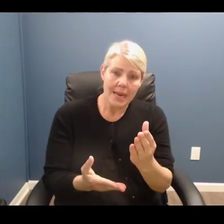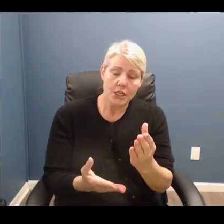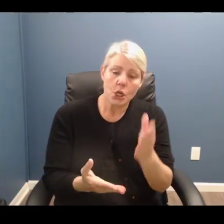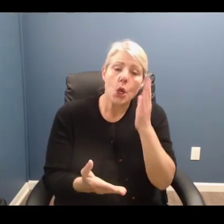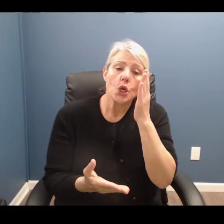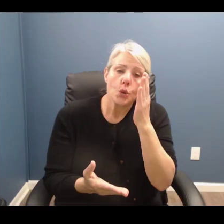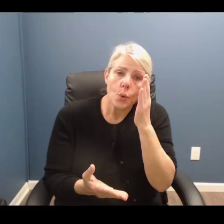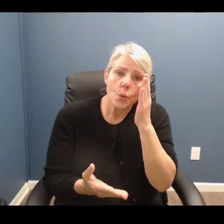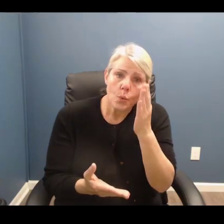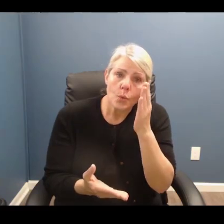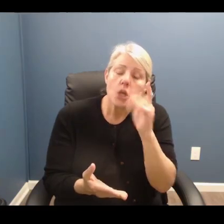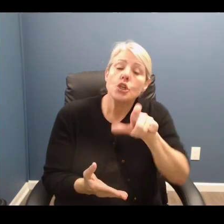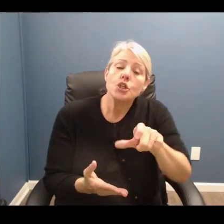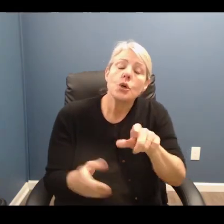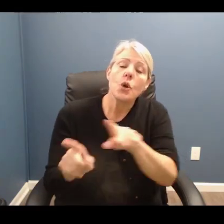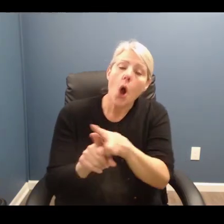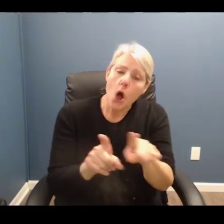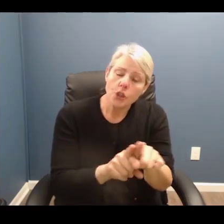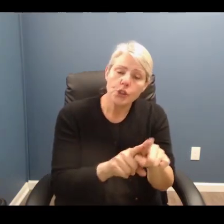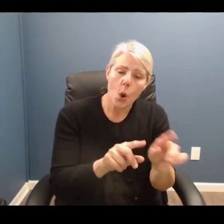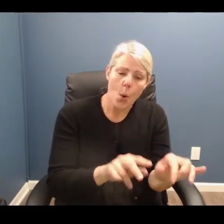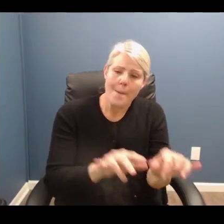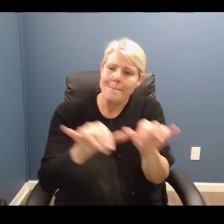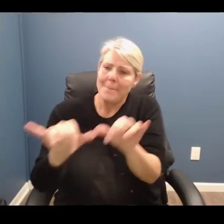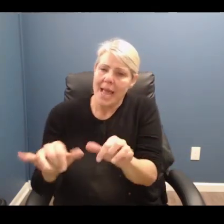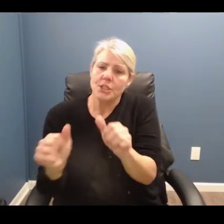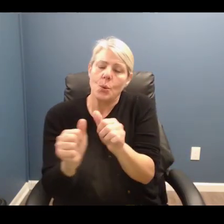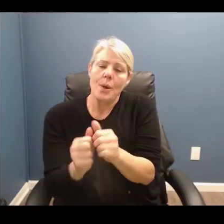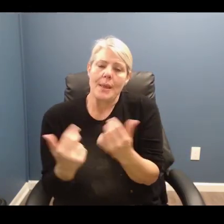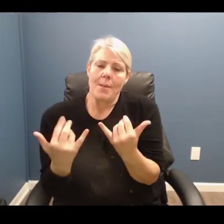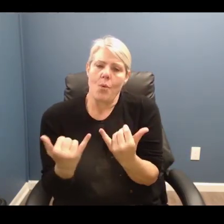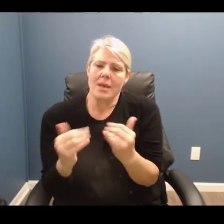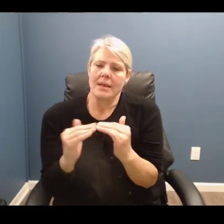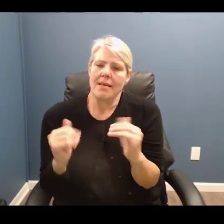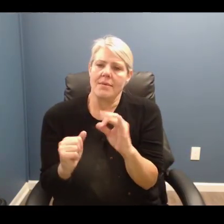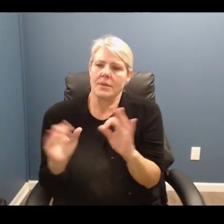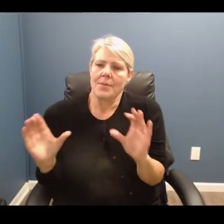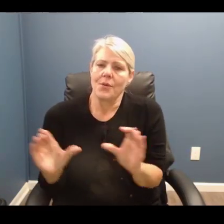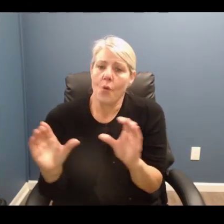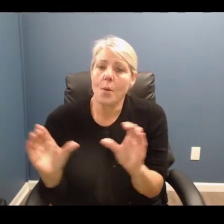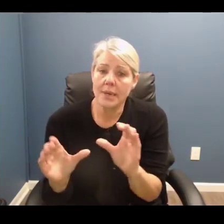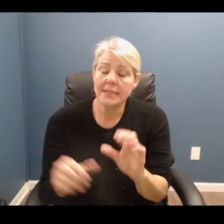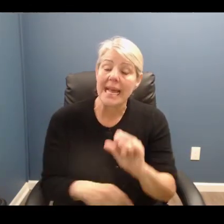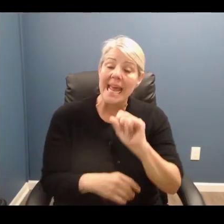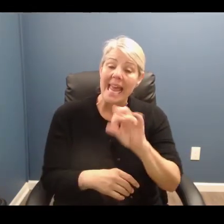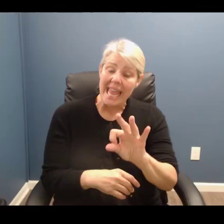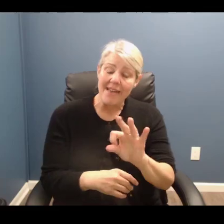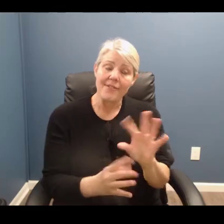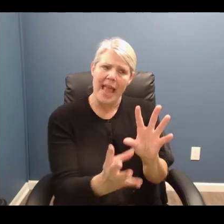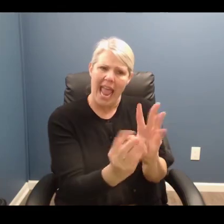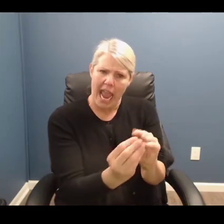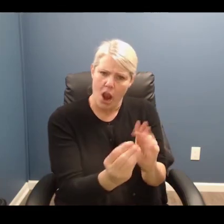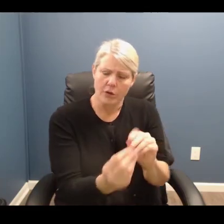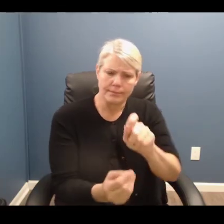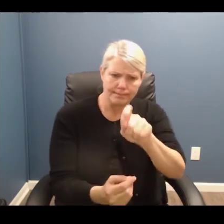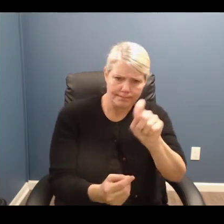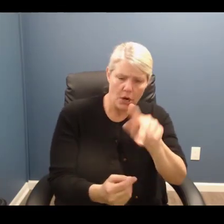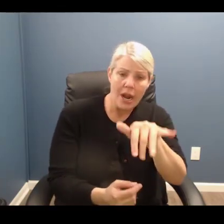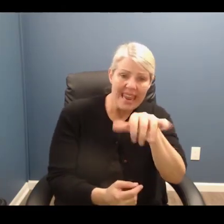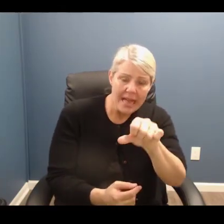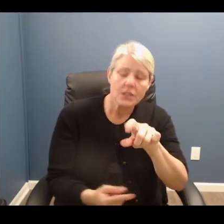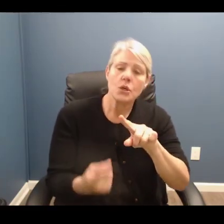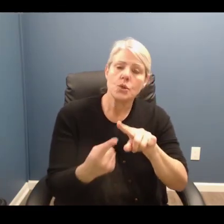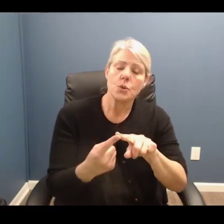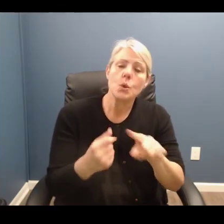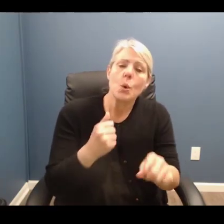be consistent with the present levels and all other areas of the IEP. If the ARC marks yes to